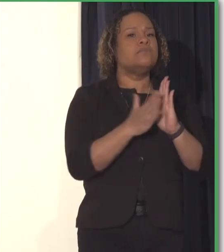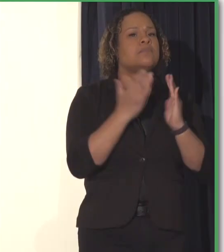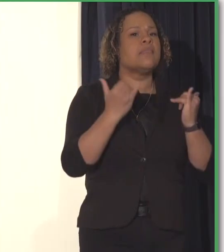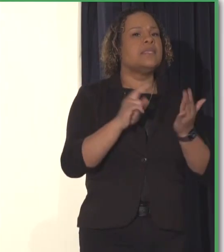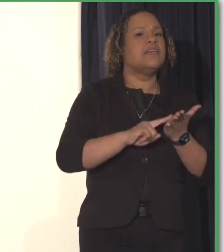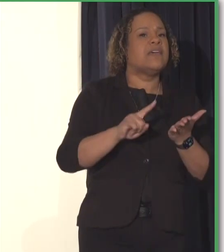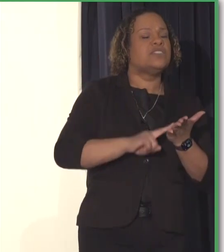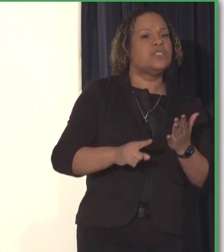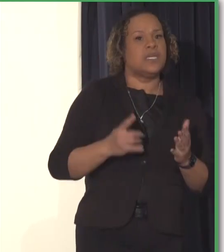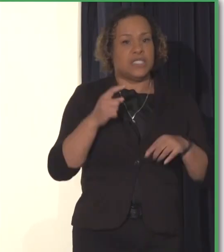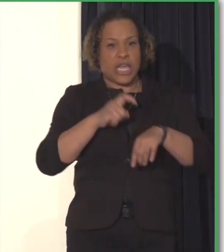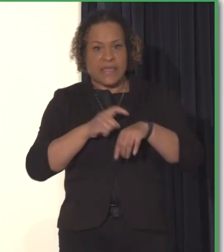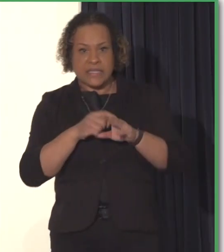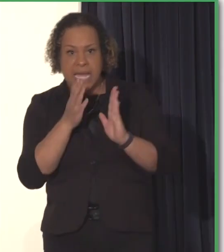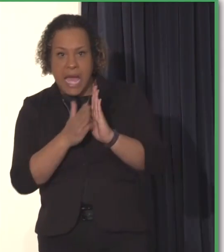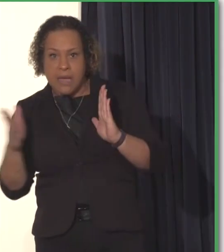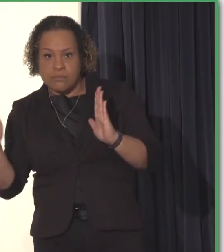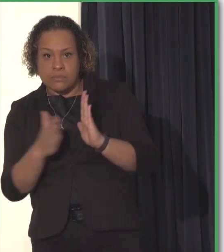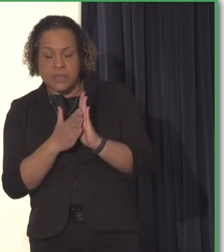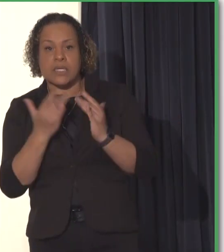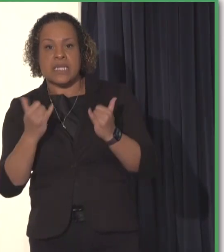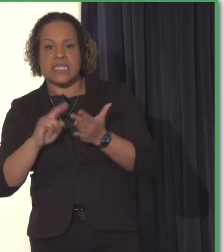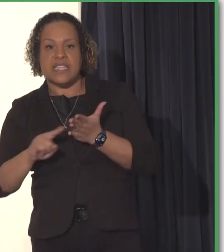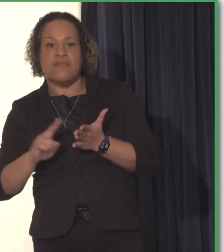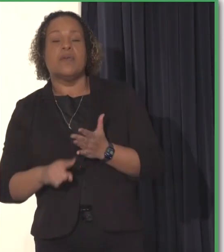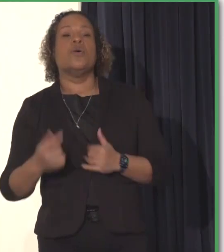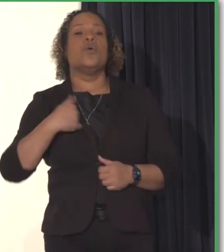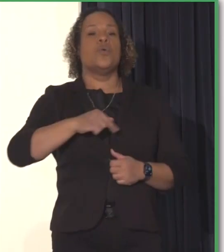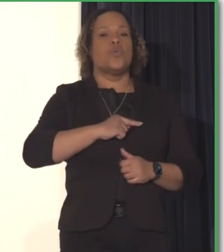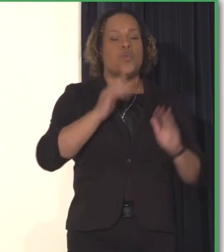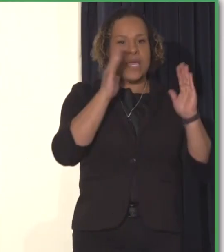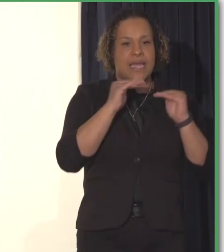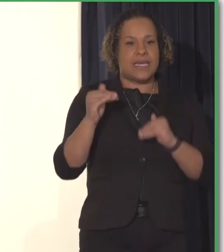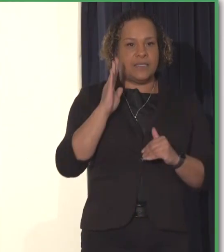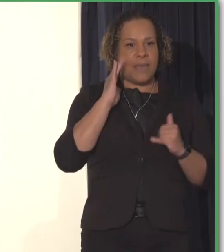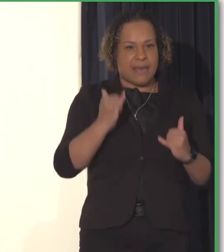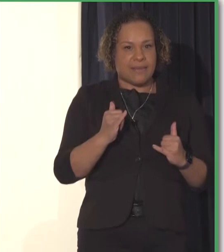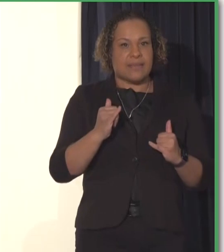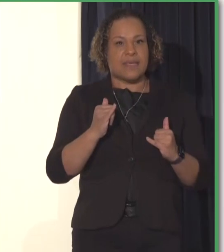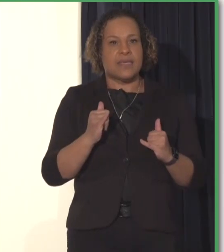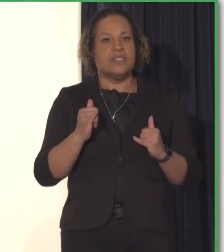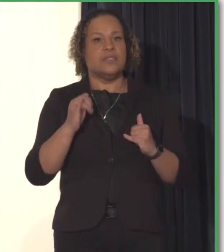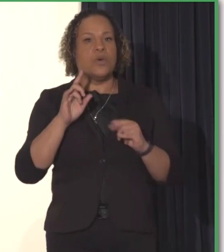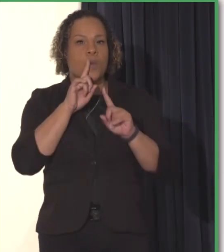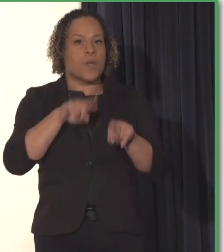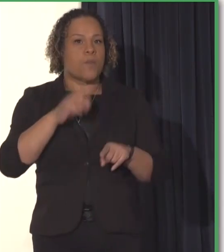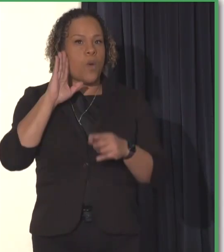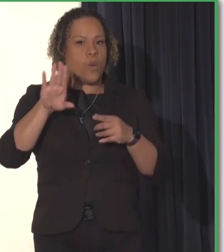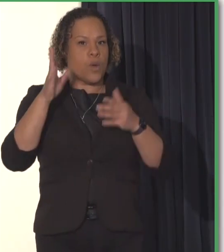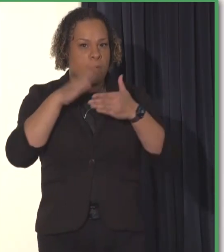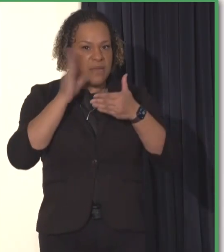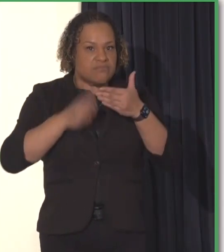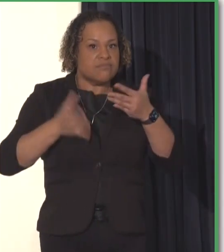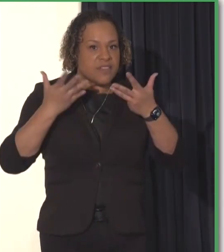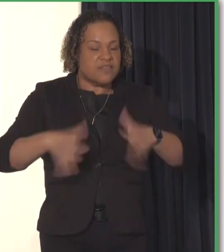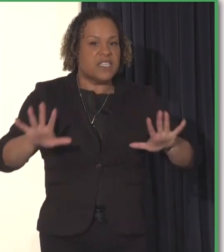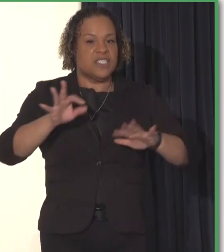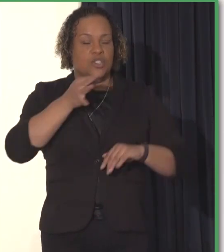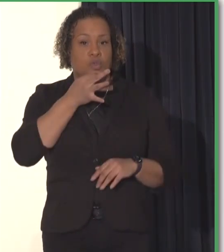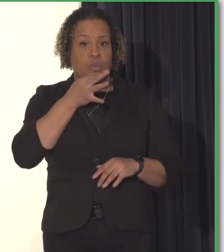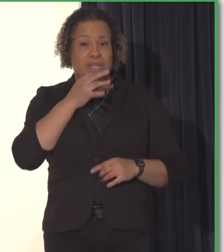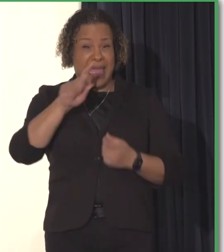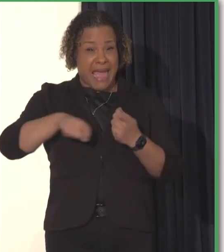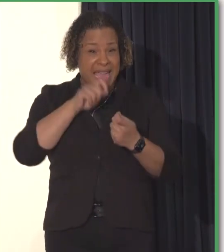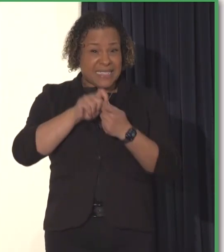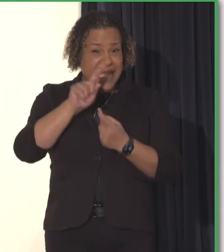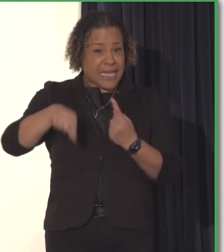frame? We're expecting that this report should be concluded shortly. I can't tell you when it's actually going to be in. But we're not, I